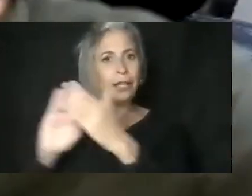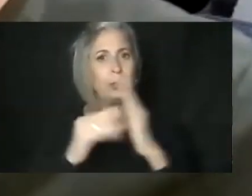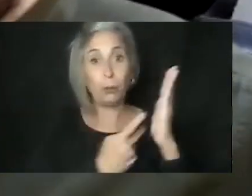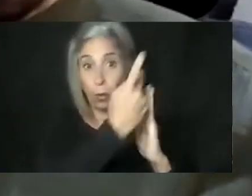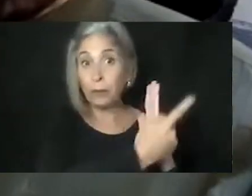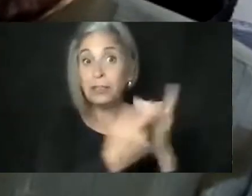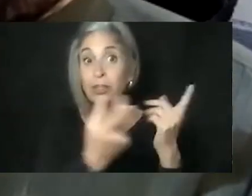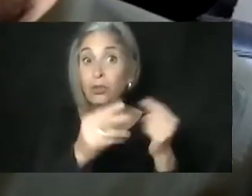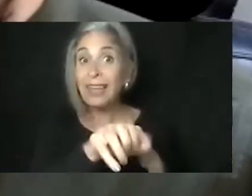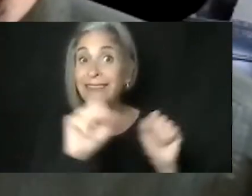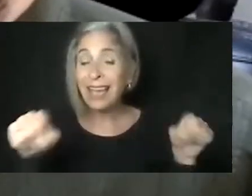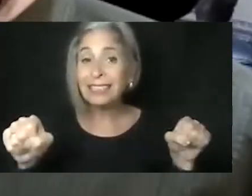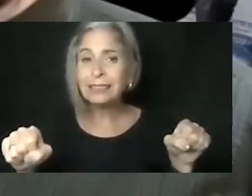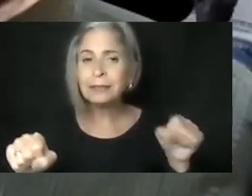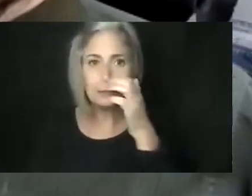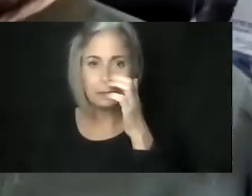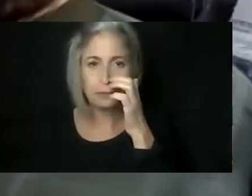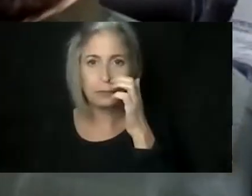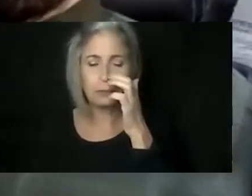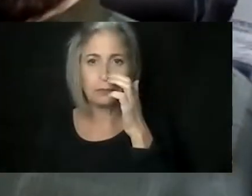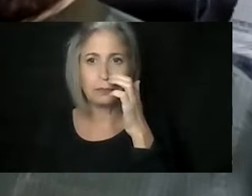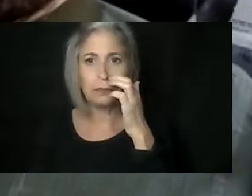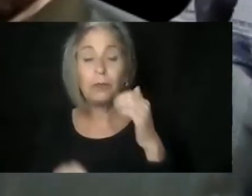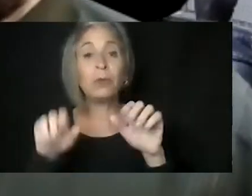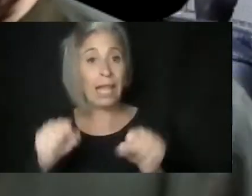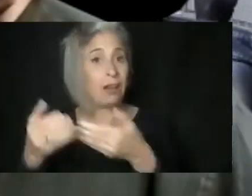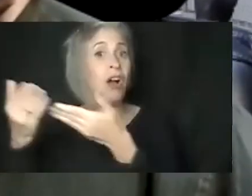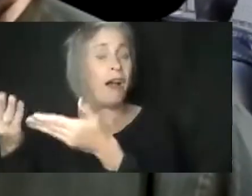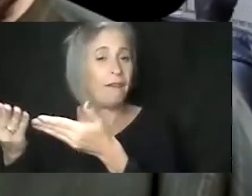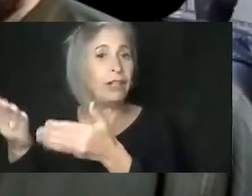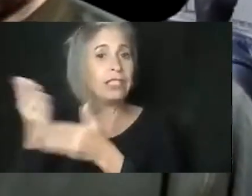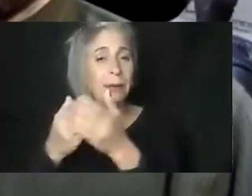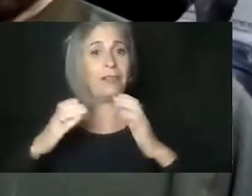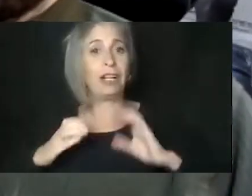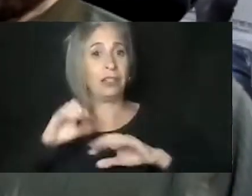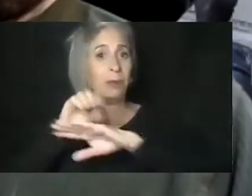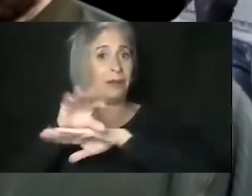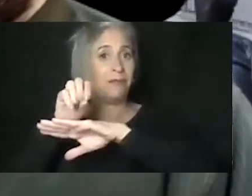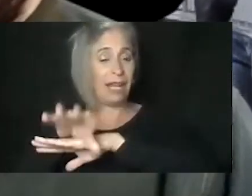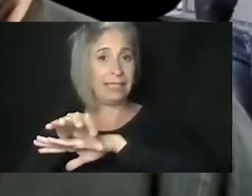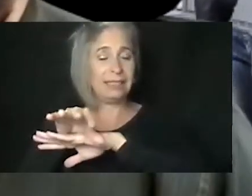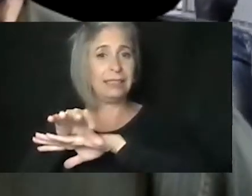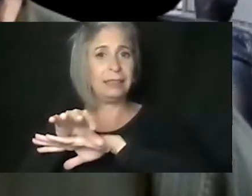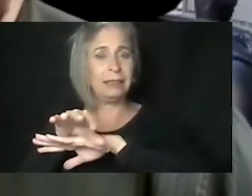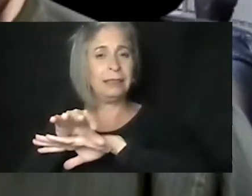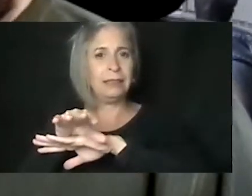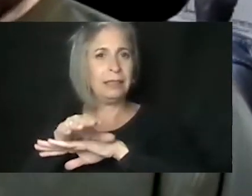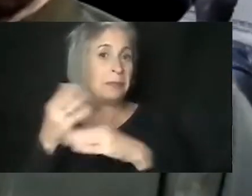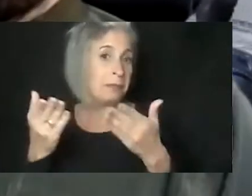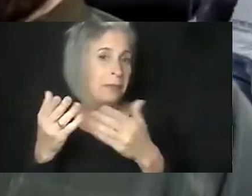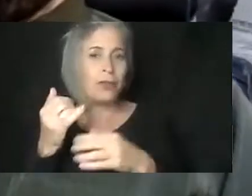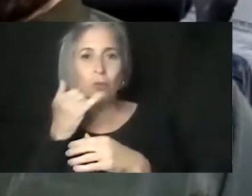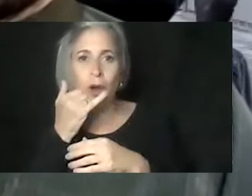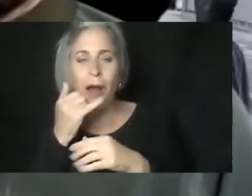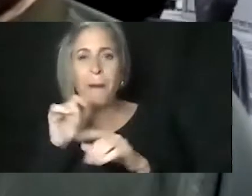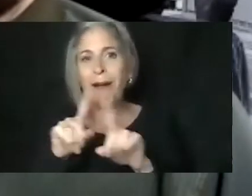do that, and who can offer some of our customers advice when they're using the kind of the wrong ARIA landmark or